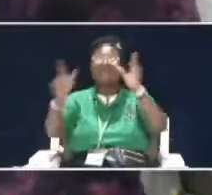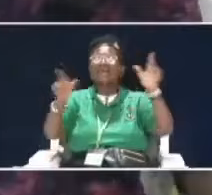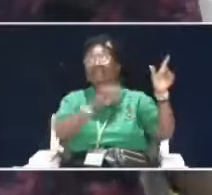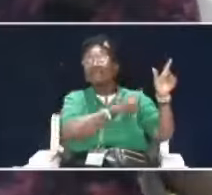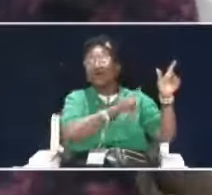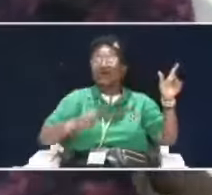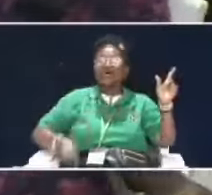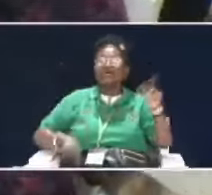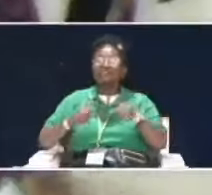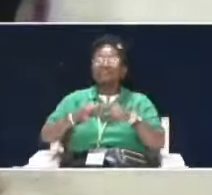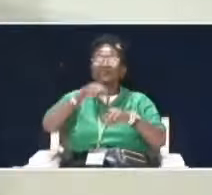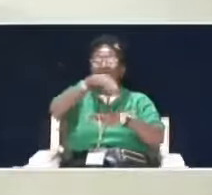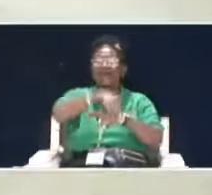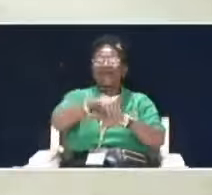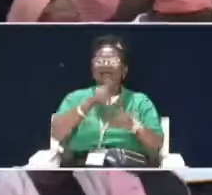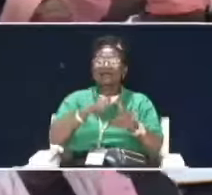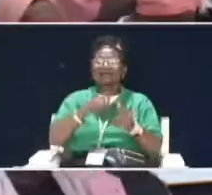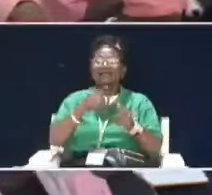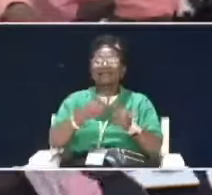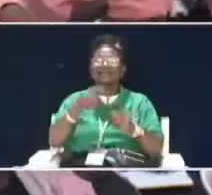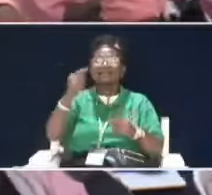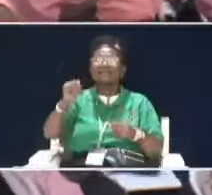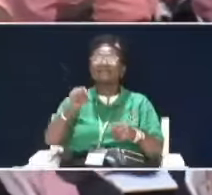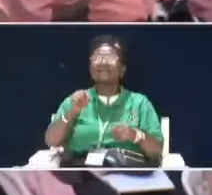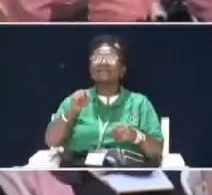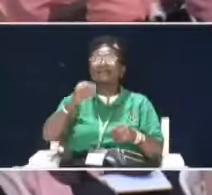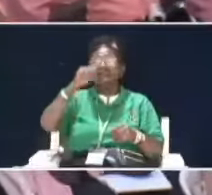And let the boys shout hallelujah.